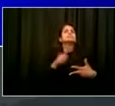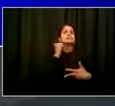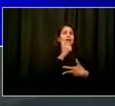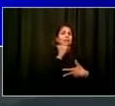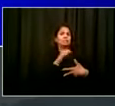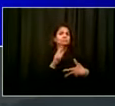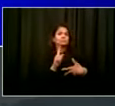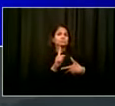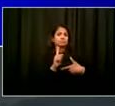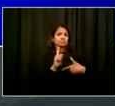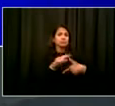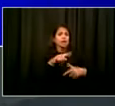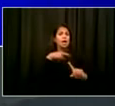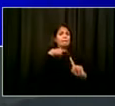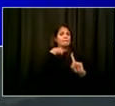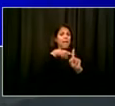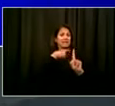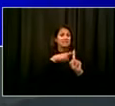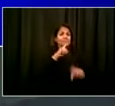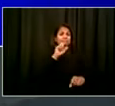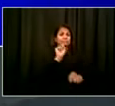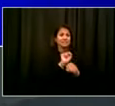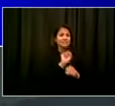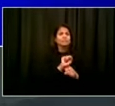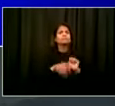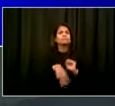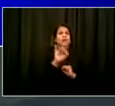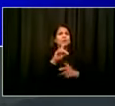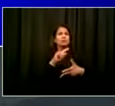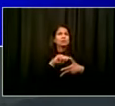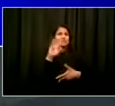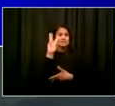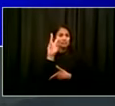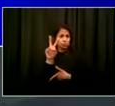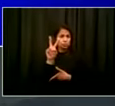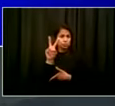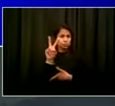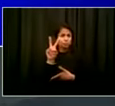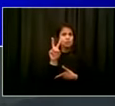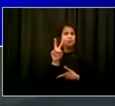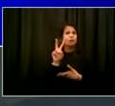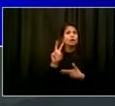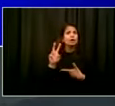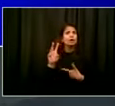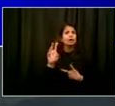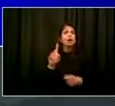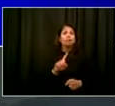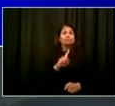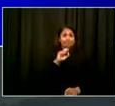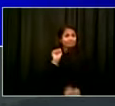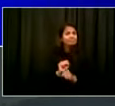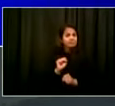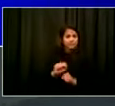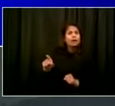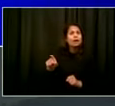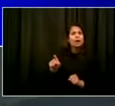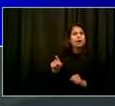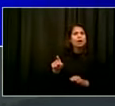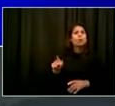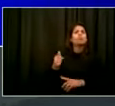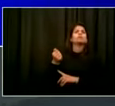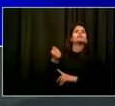patients. Today's report, 62 patients with a confirmed positivity rate of 19.7% for COVID.